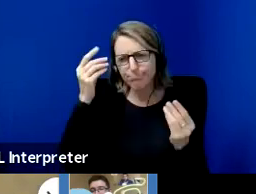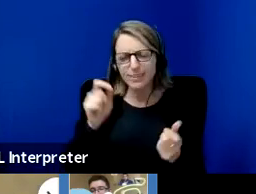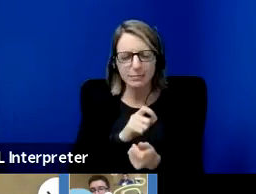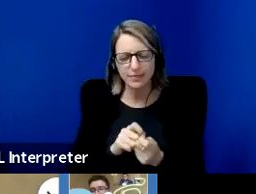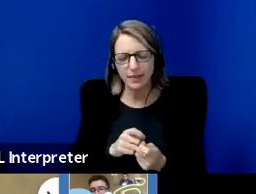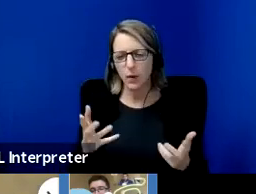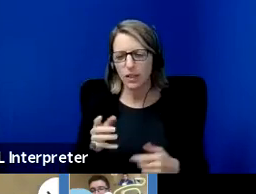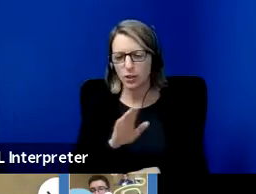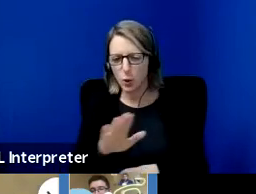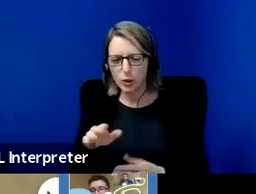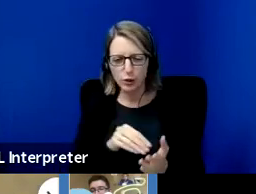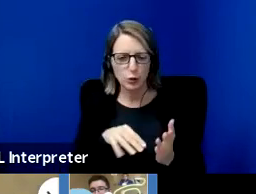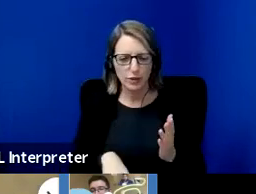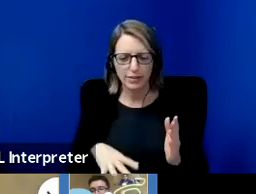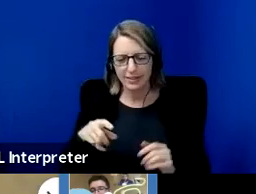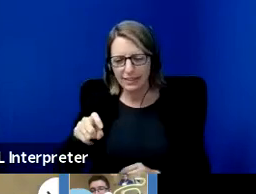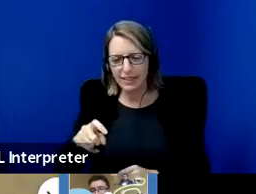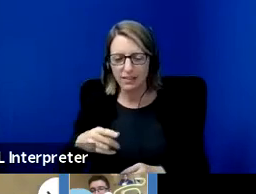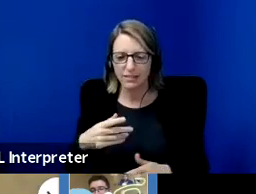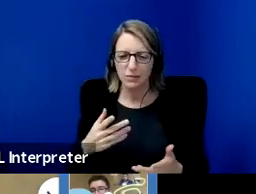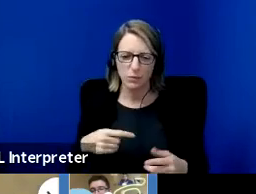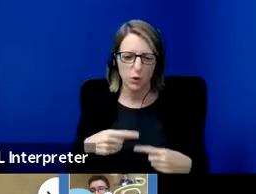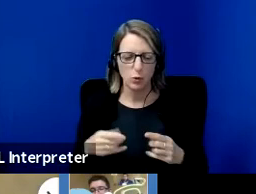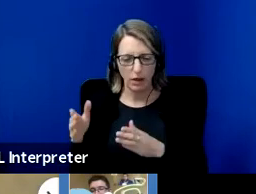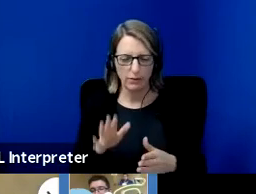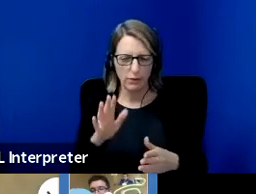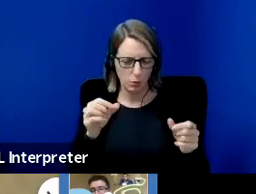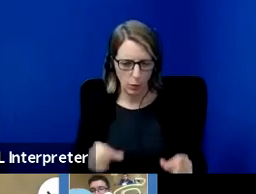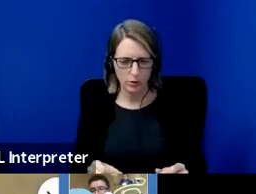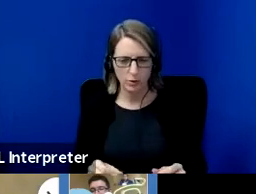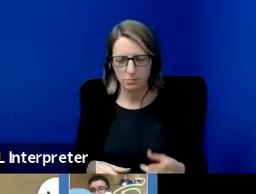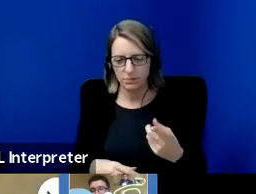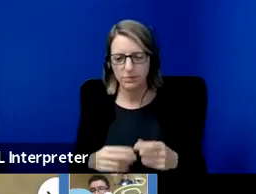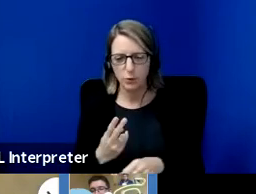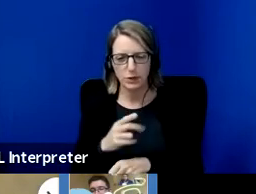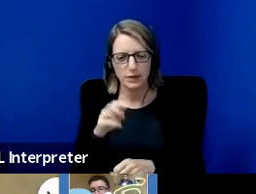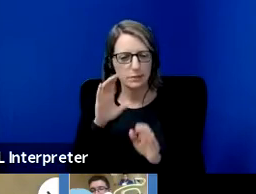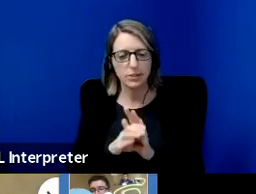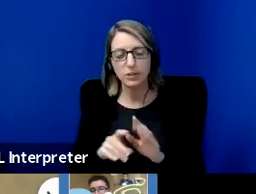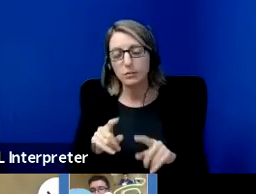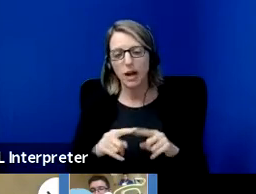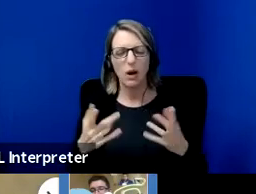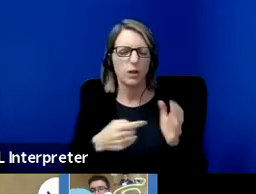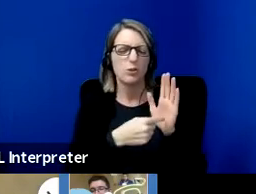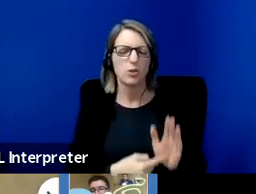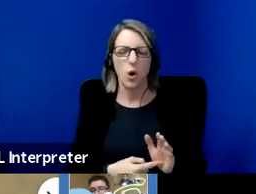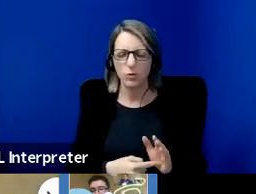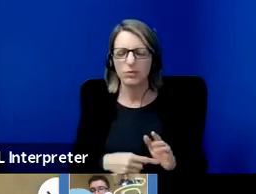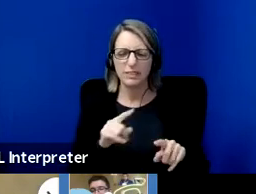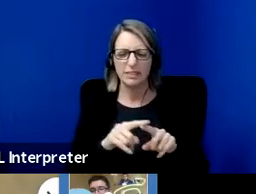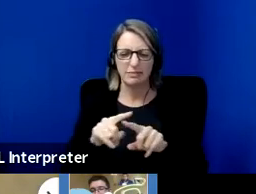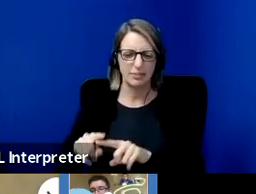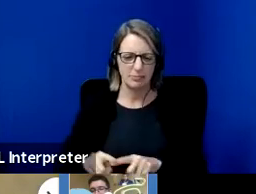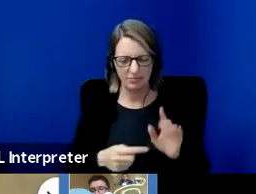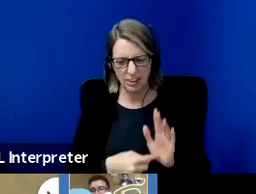need as you're planning on what you will post using this picture. But this is to show the features at this point.